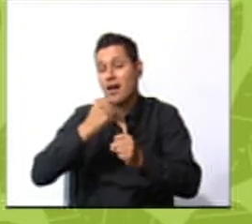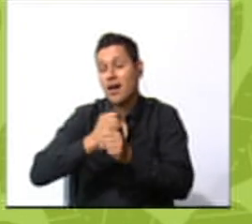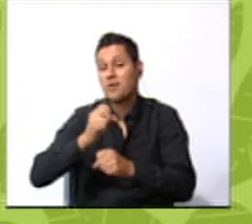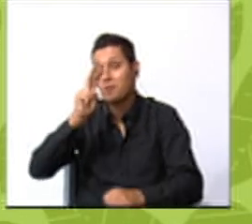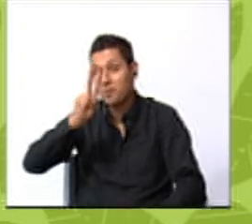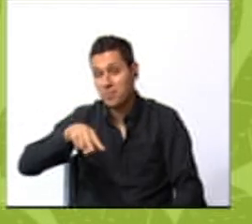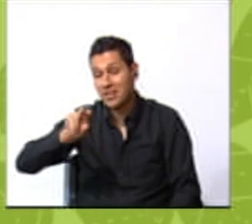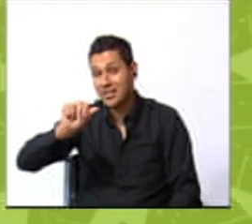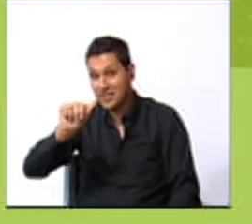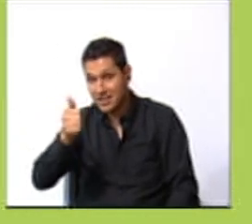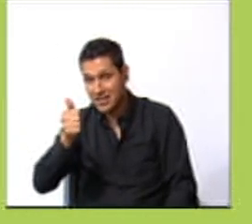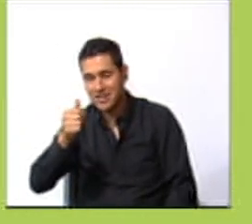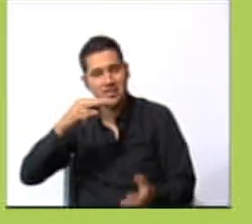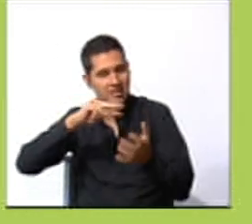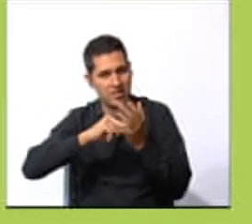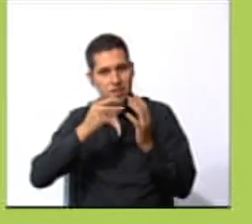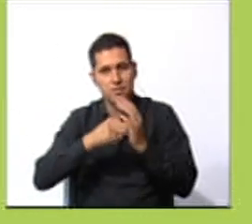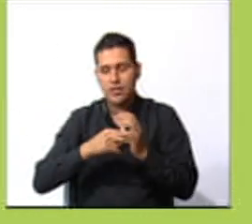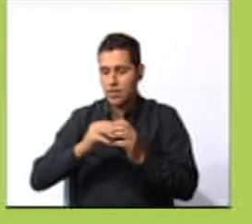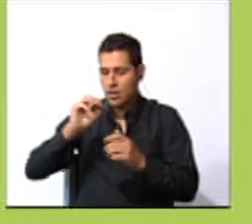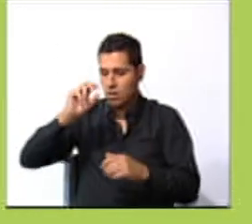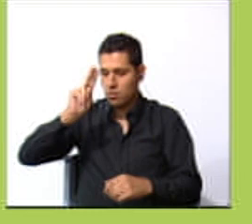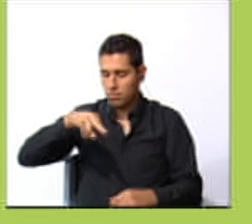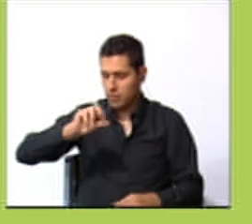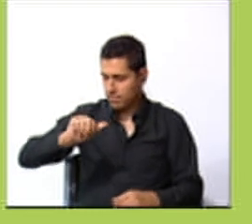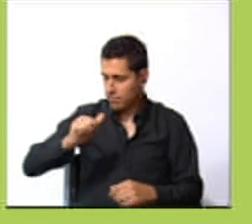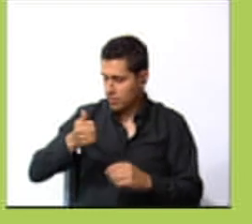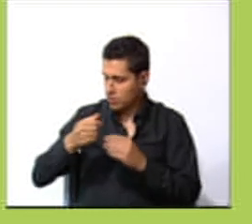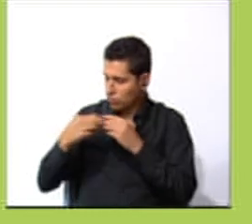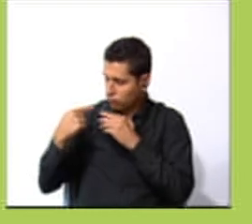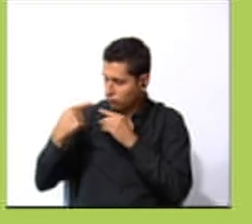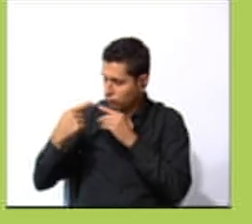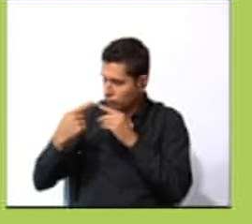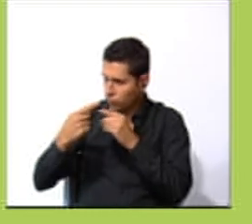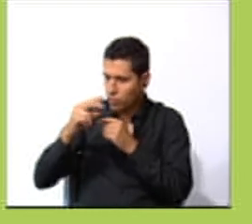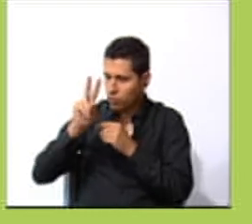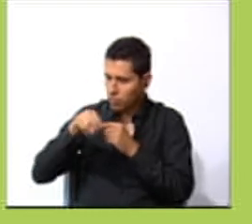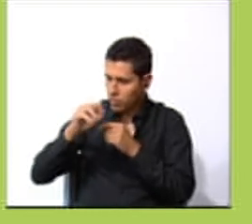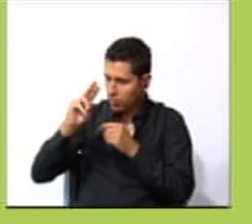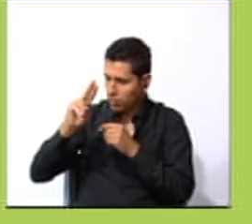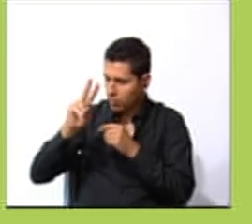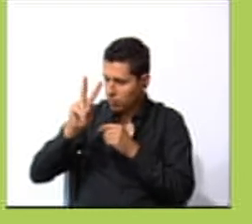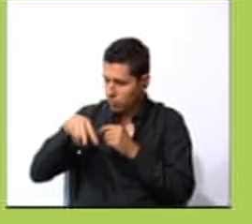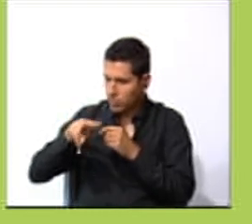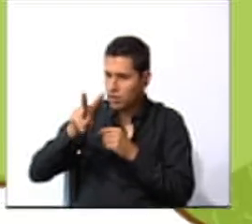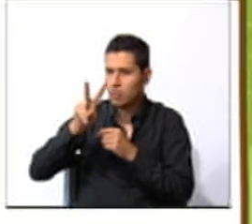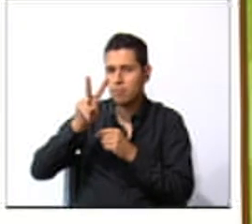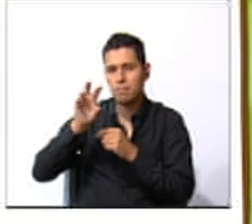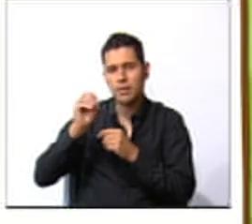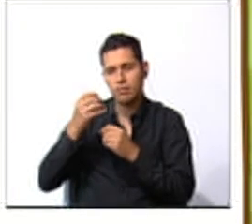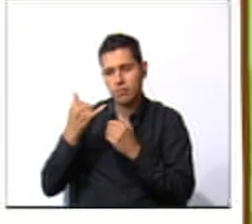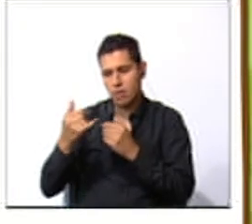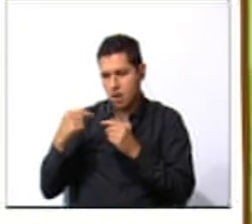see another example.